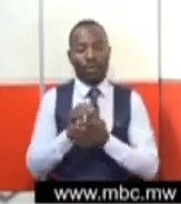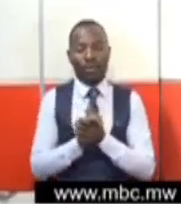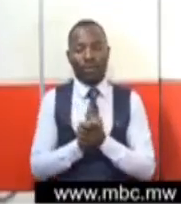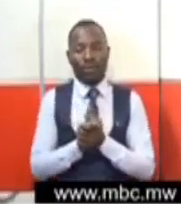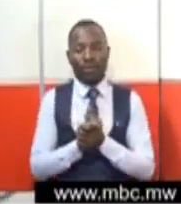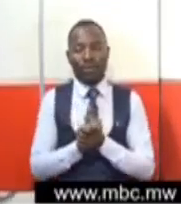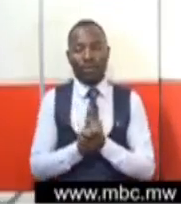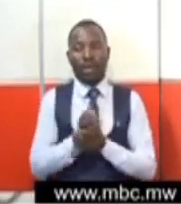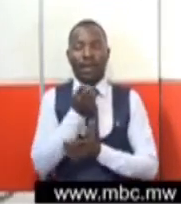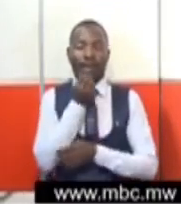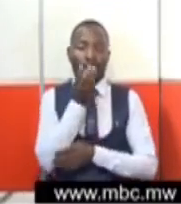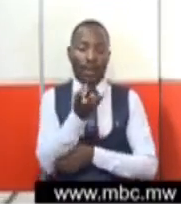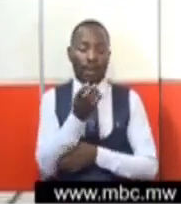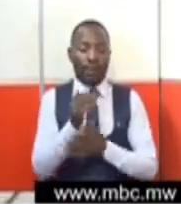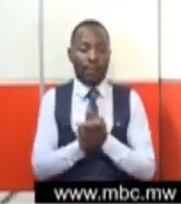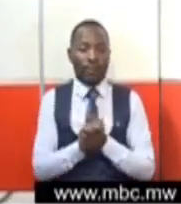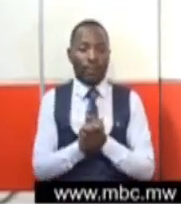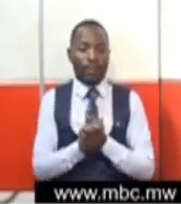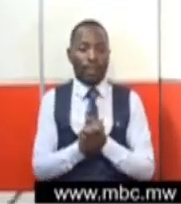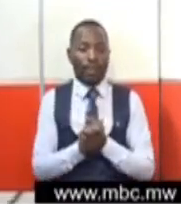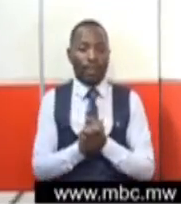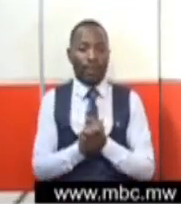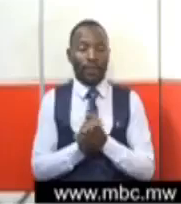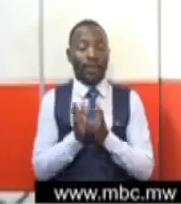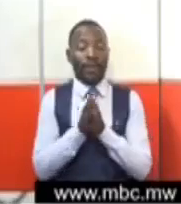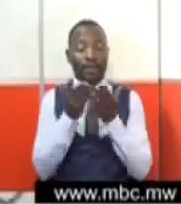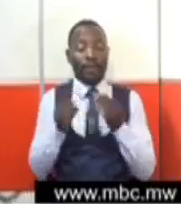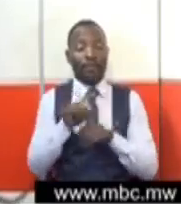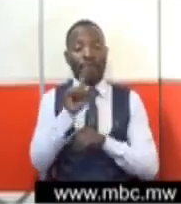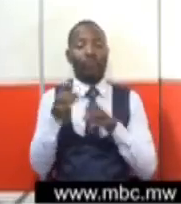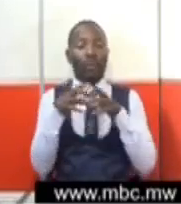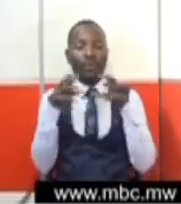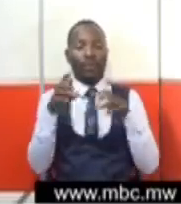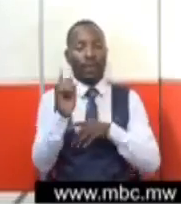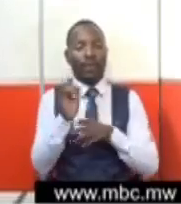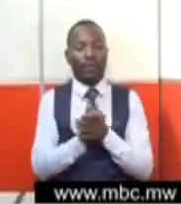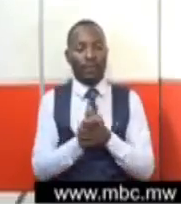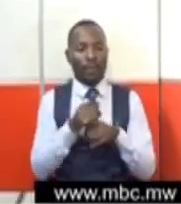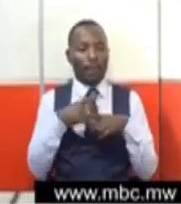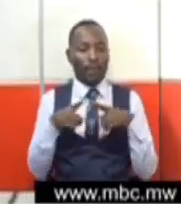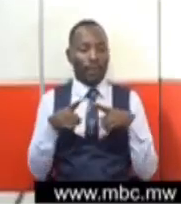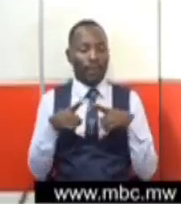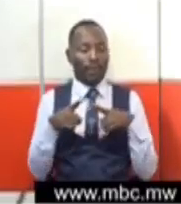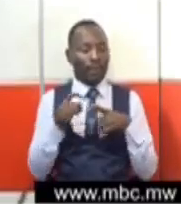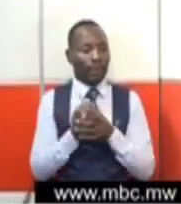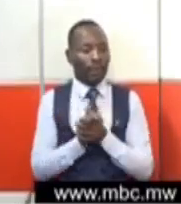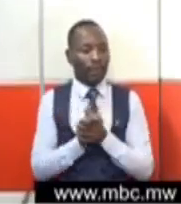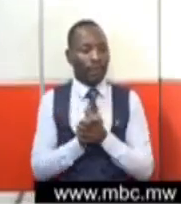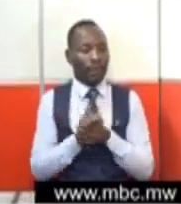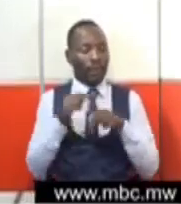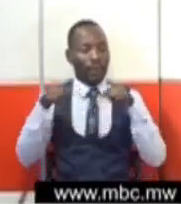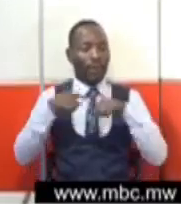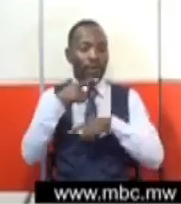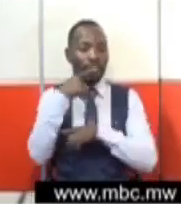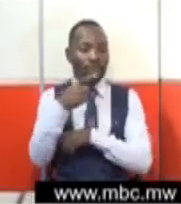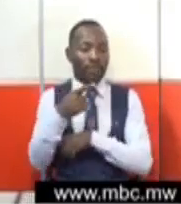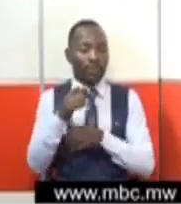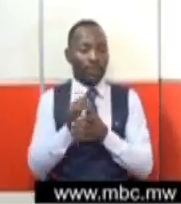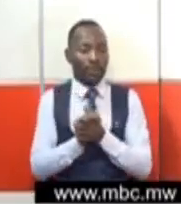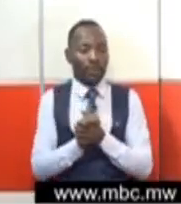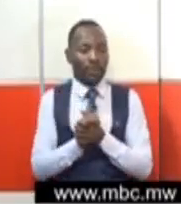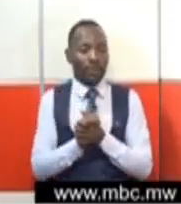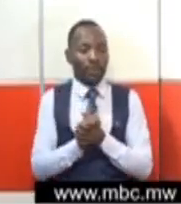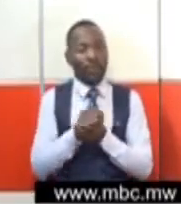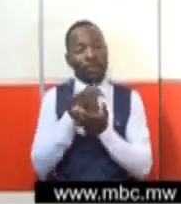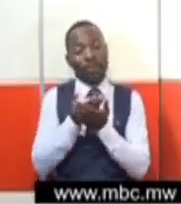been answered. So we don't have more questions. That question we have to Teachers Council is now to sensitize zone